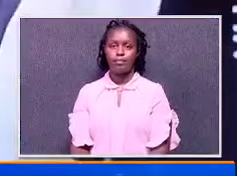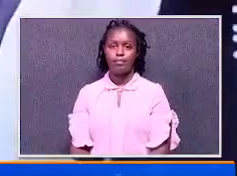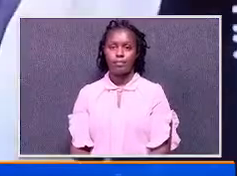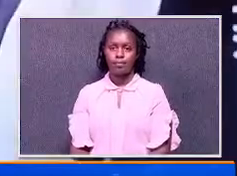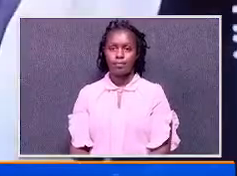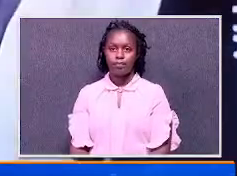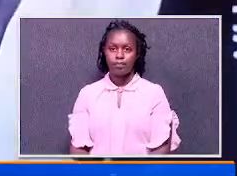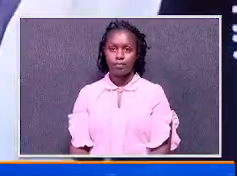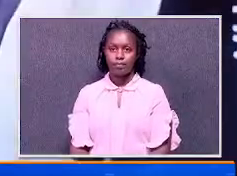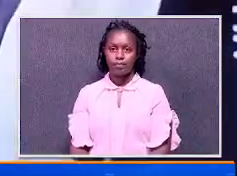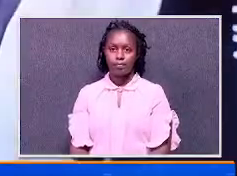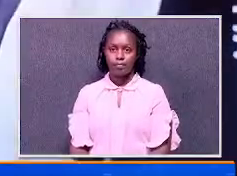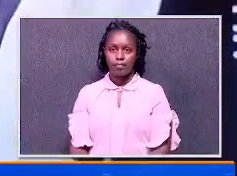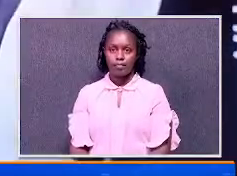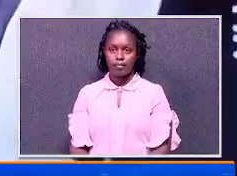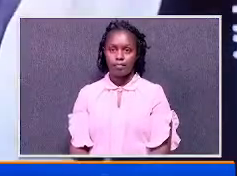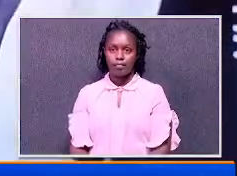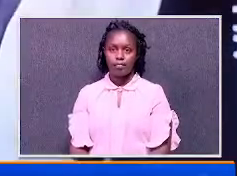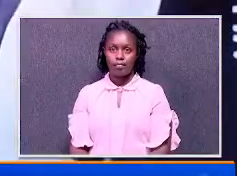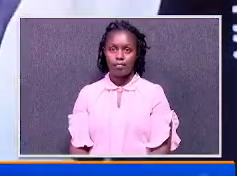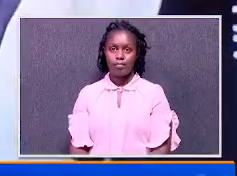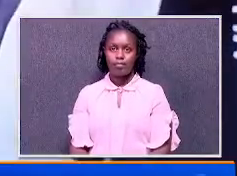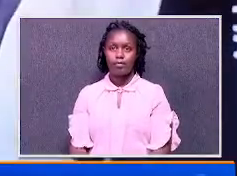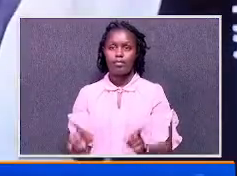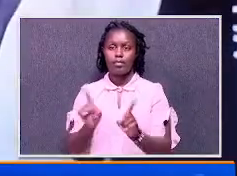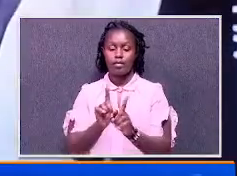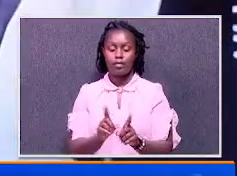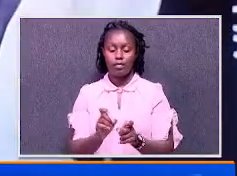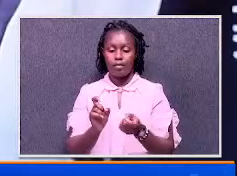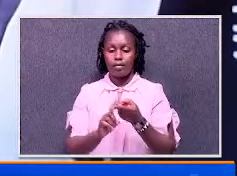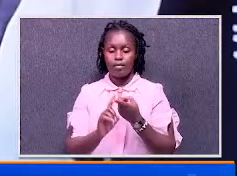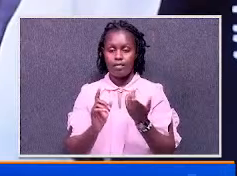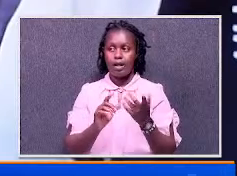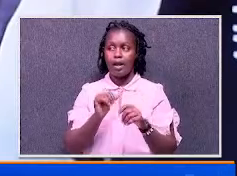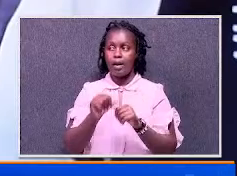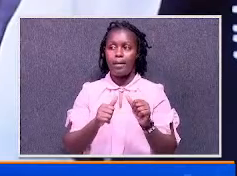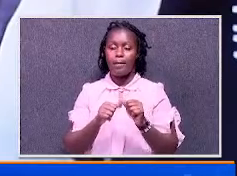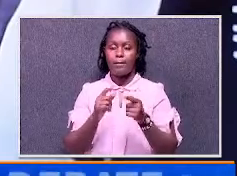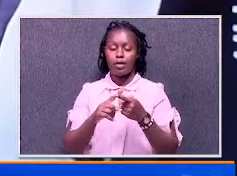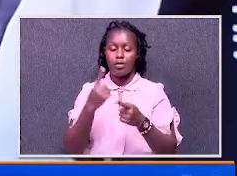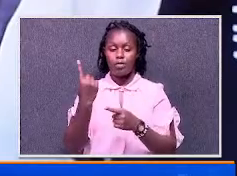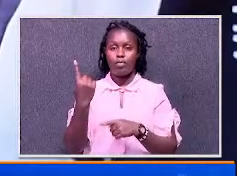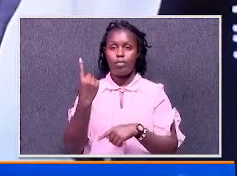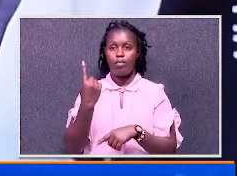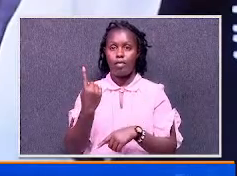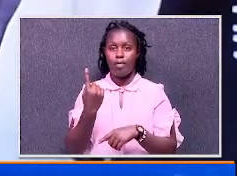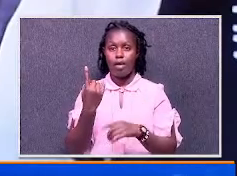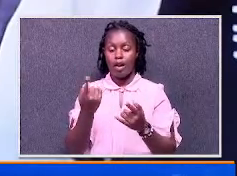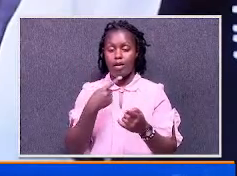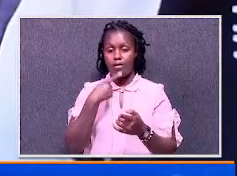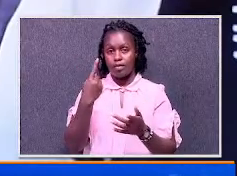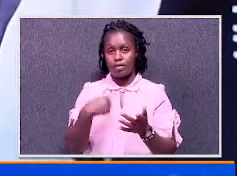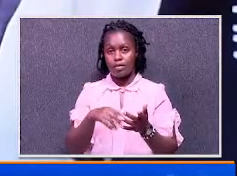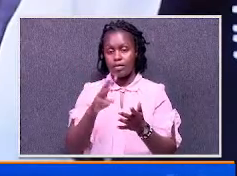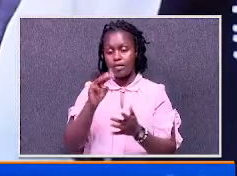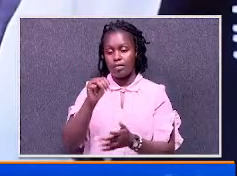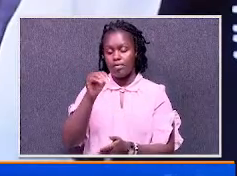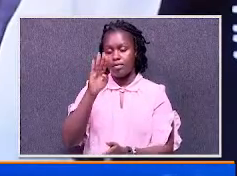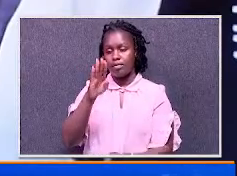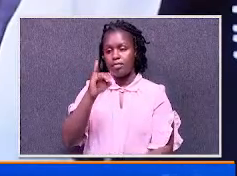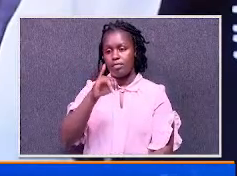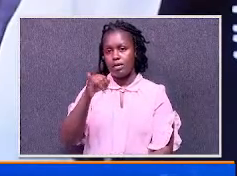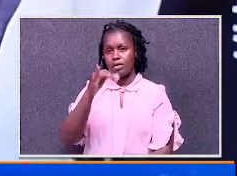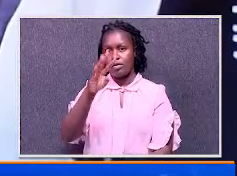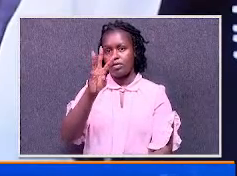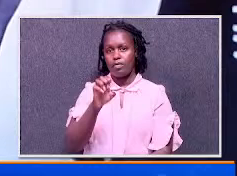47. And from that, the mother to missing security consultant Mwende Mbujiwe now claims her life is in danger. She says